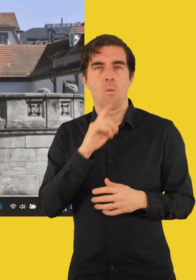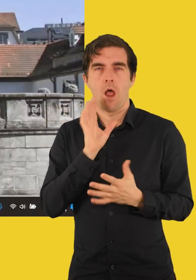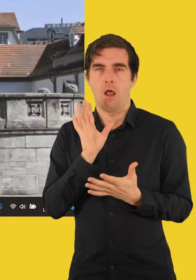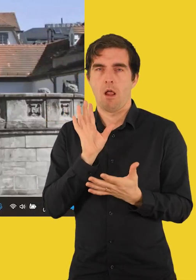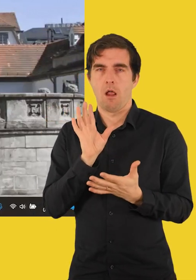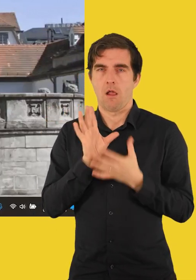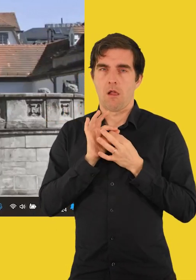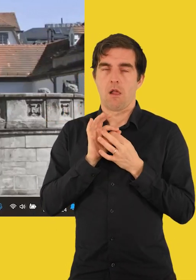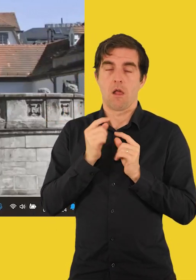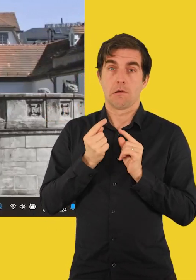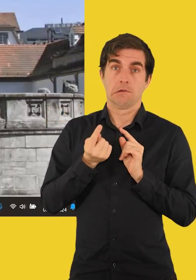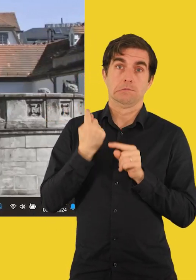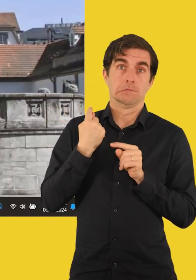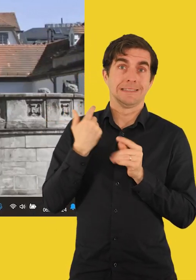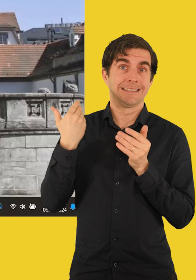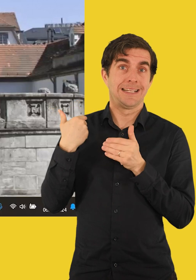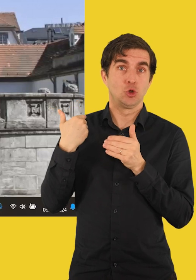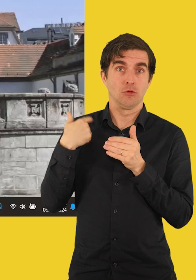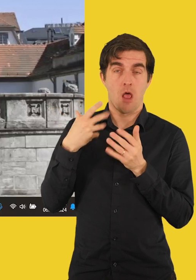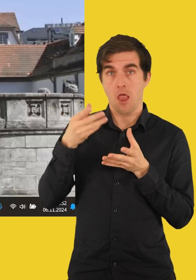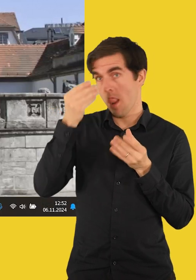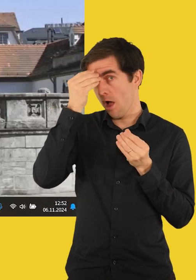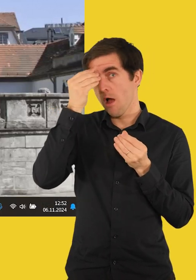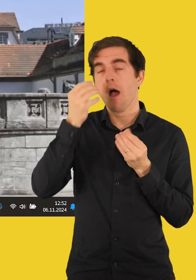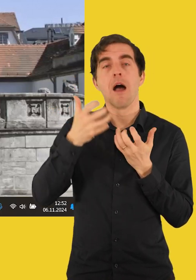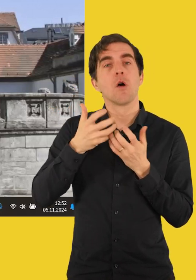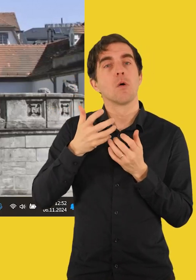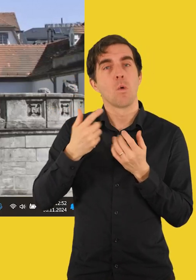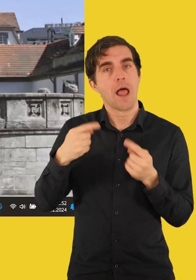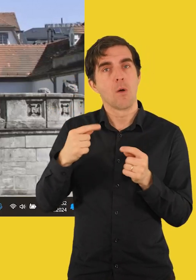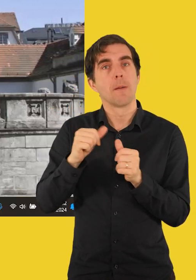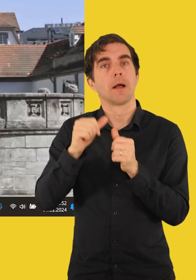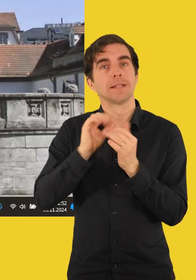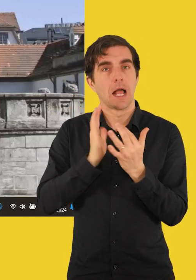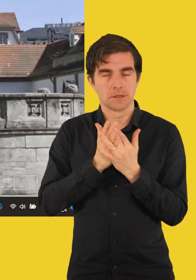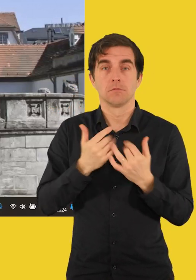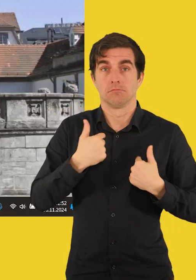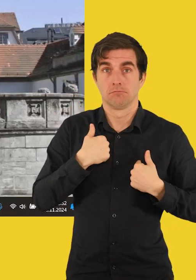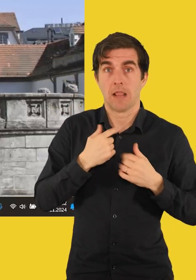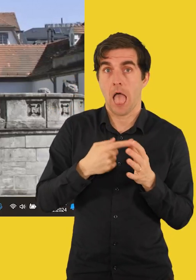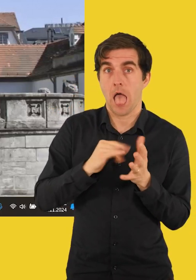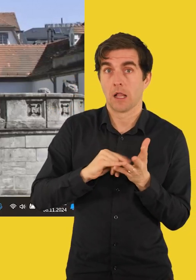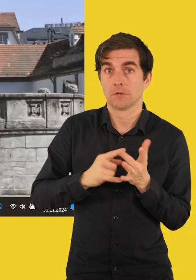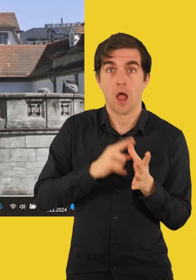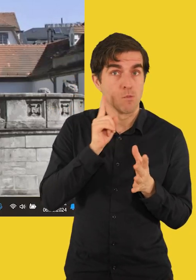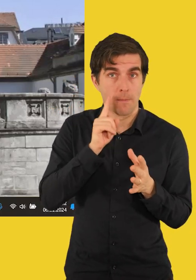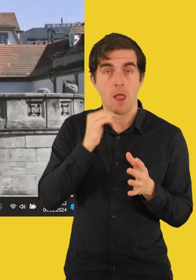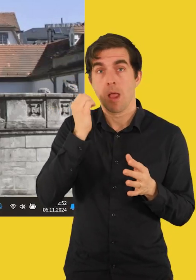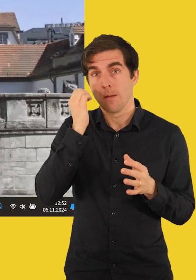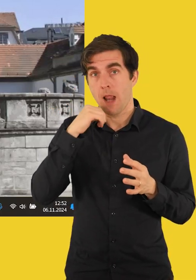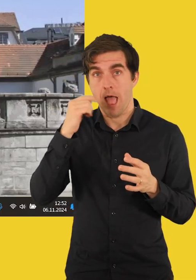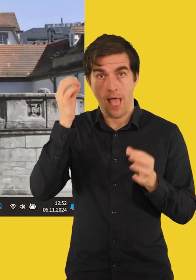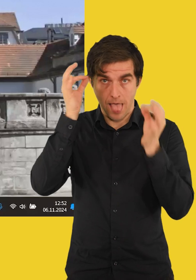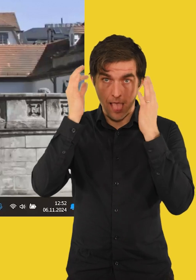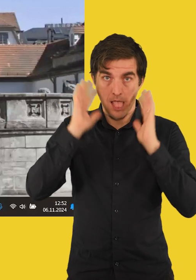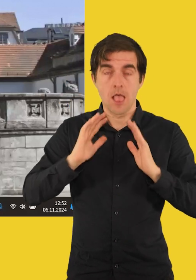I'm going to apply what I learned in an earlier session to allow better accessibility. So I'm an Asian woman with